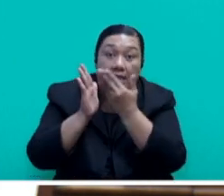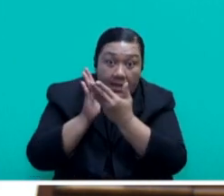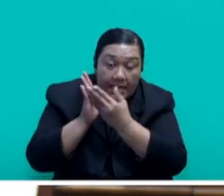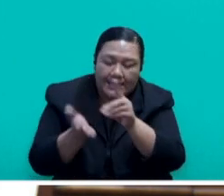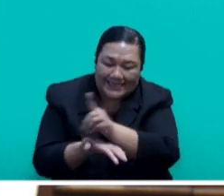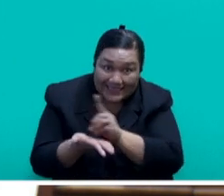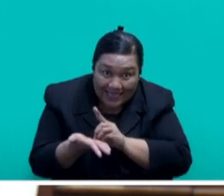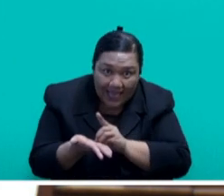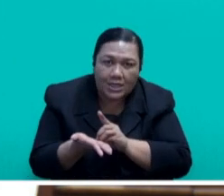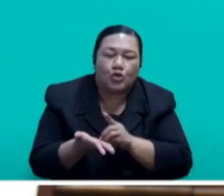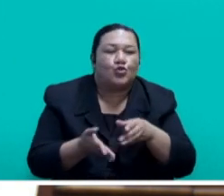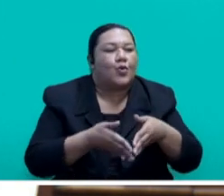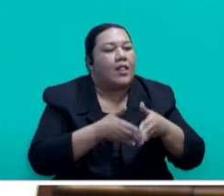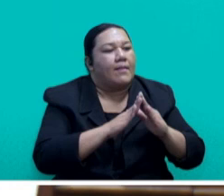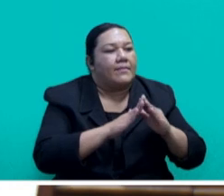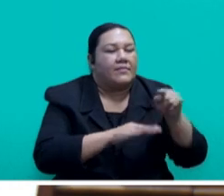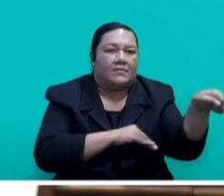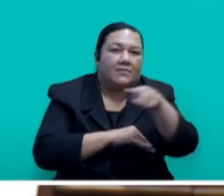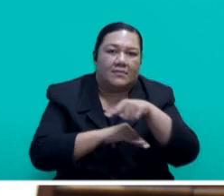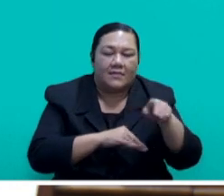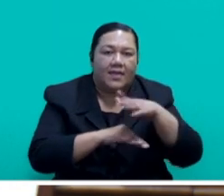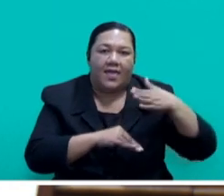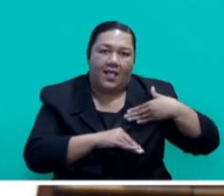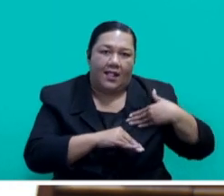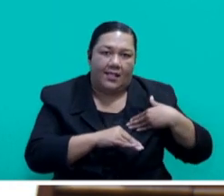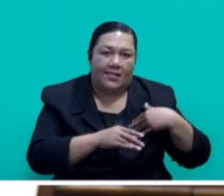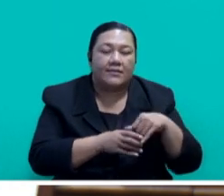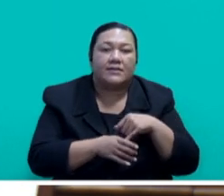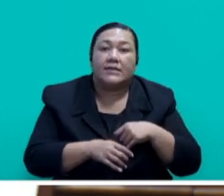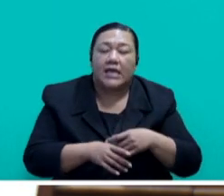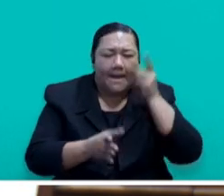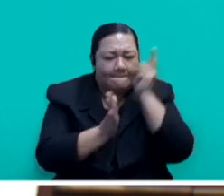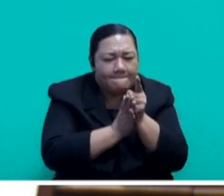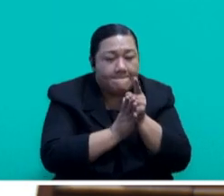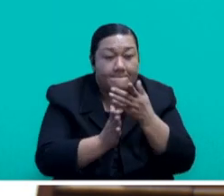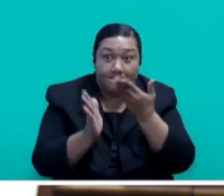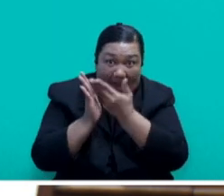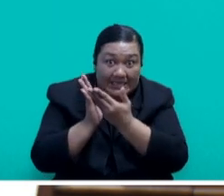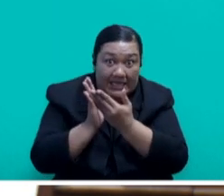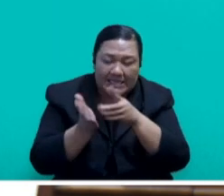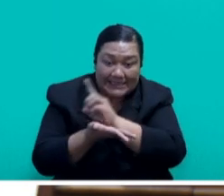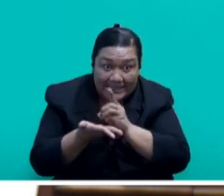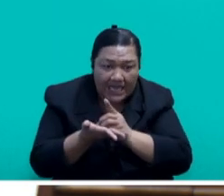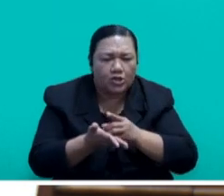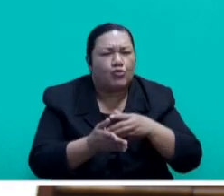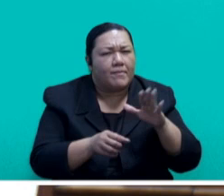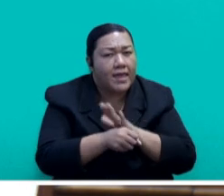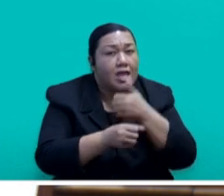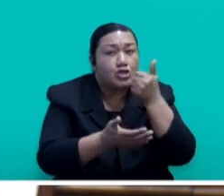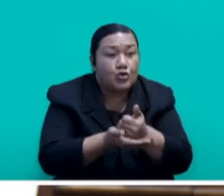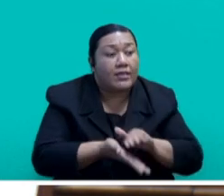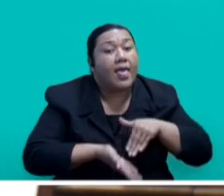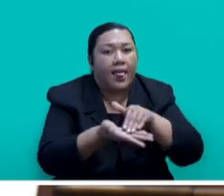with. The budget has been designed to immediately help as many of the poor